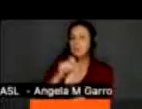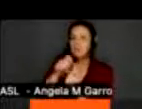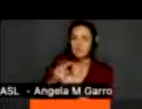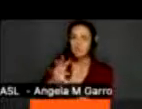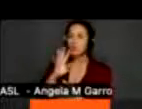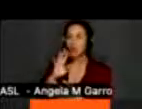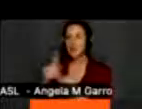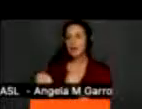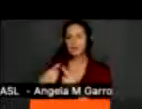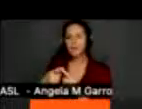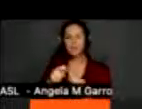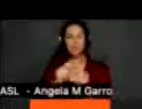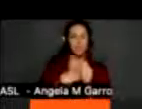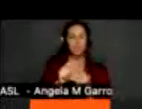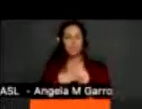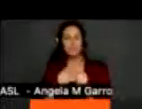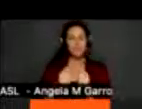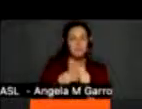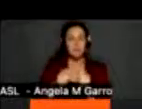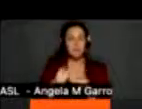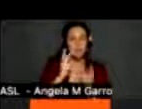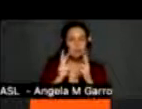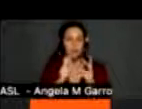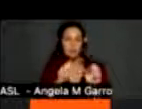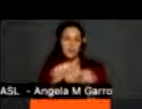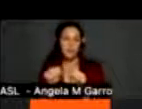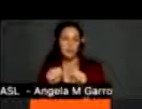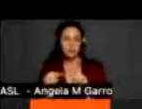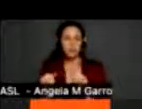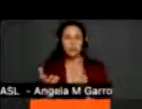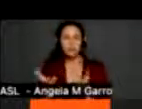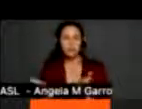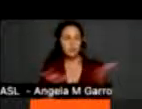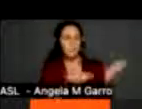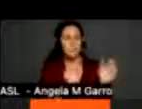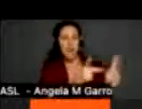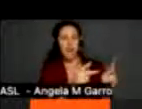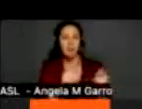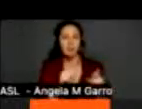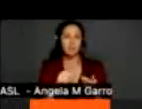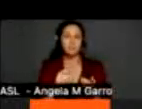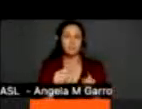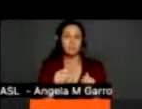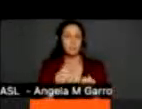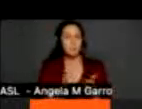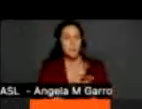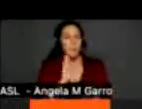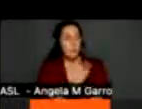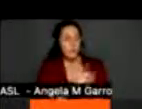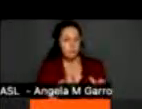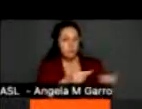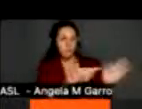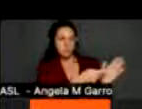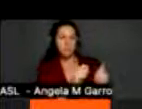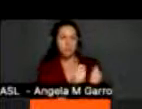visual and potentially bringing this back to the school board with those adjustments. The particular item at the